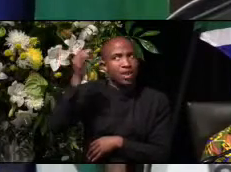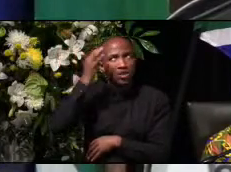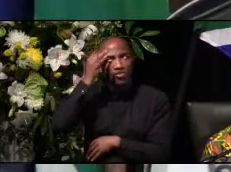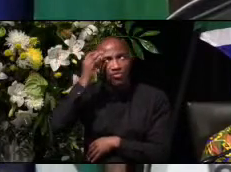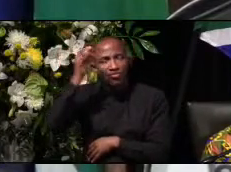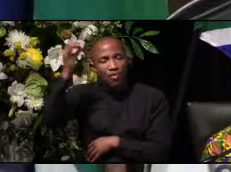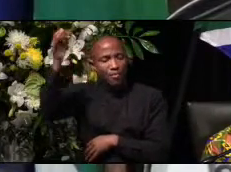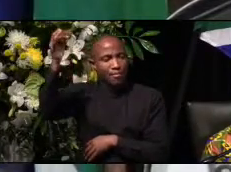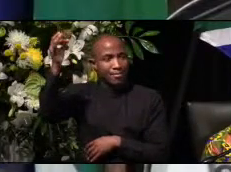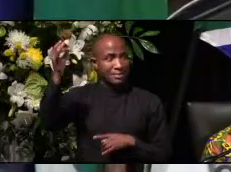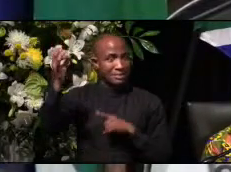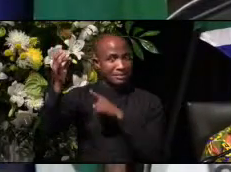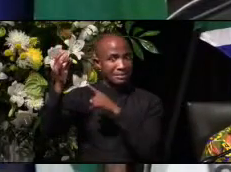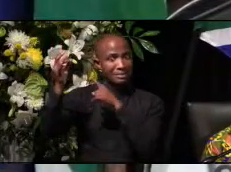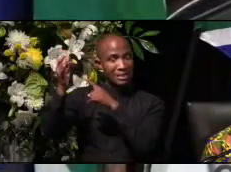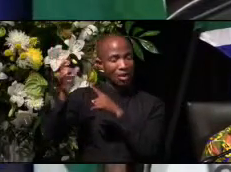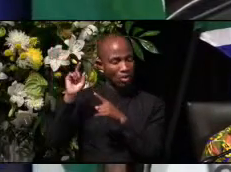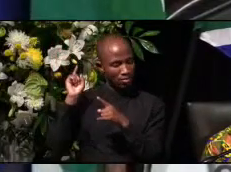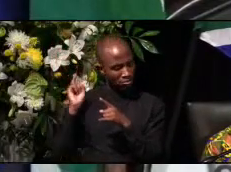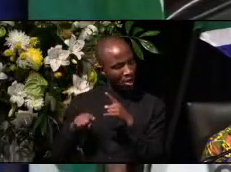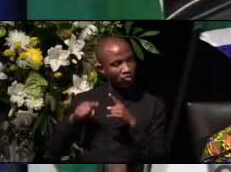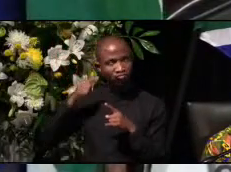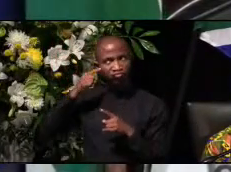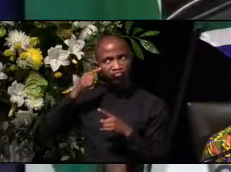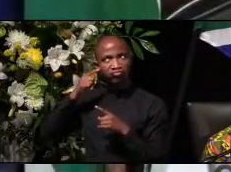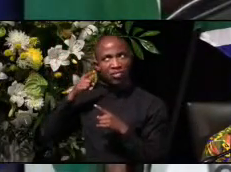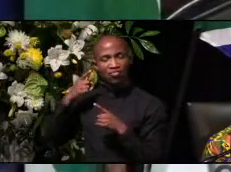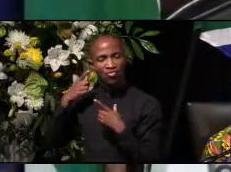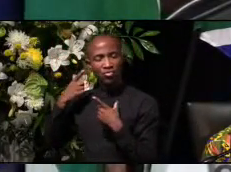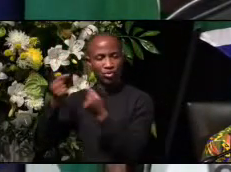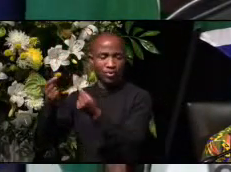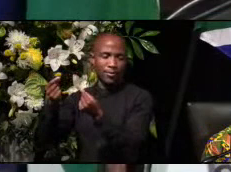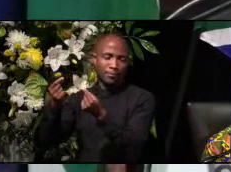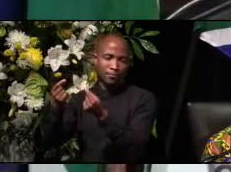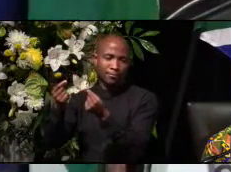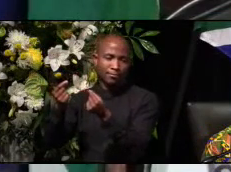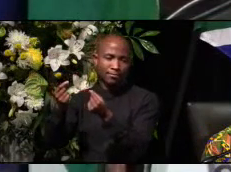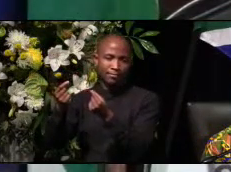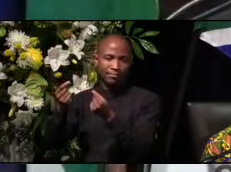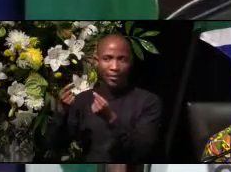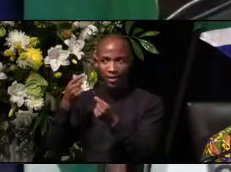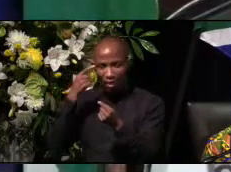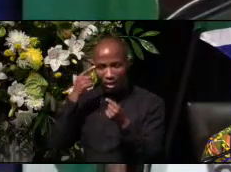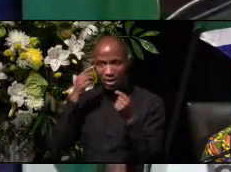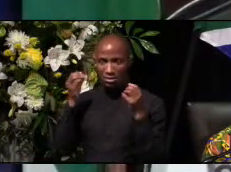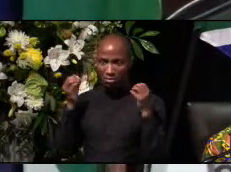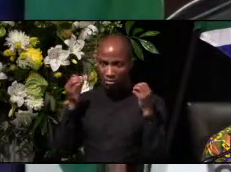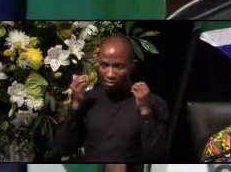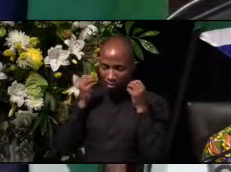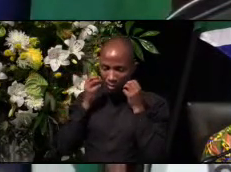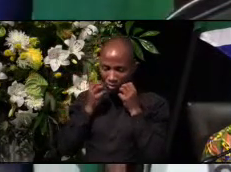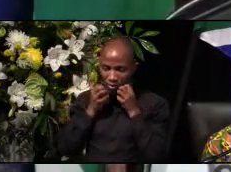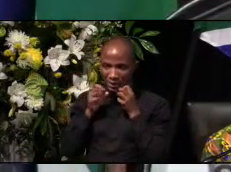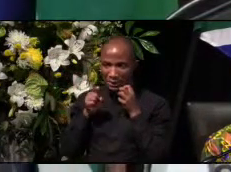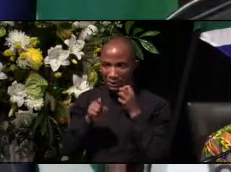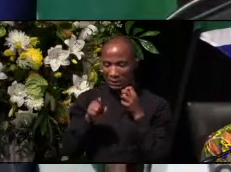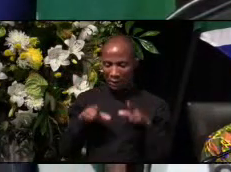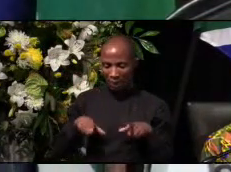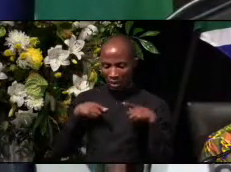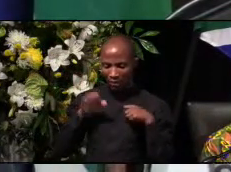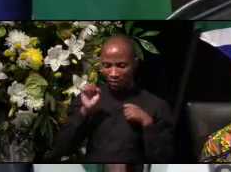African dream that we need to rise and I think Moses cortana's life is our model tonight